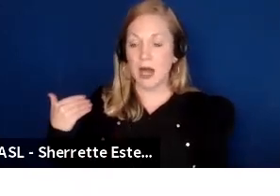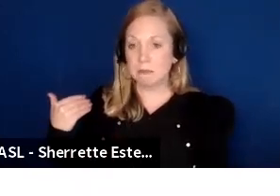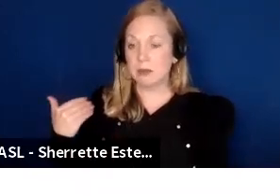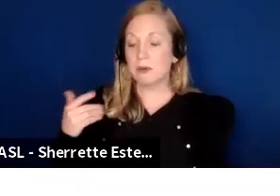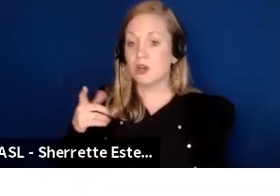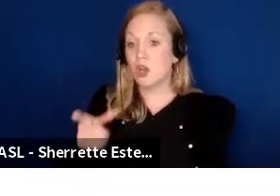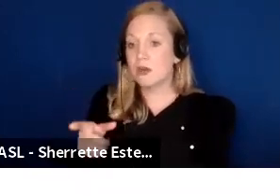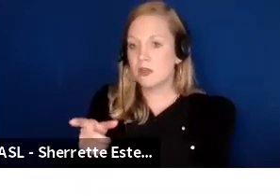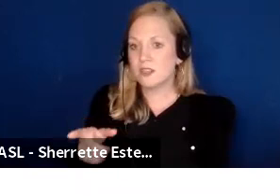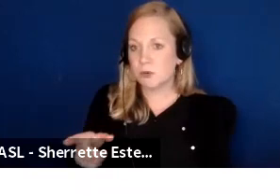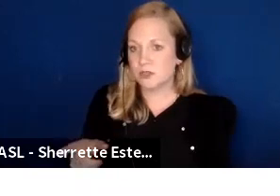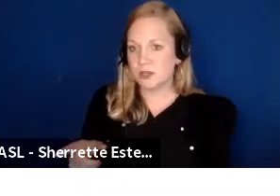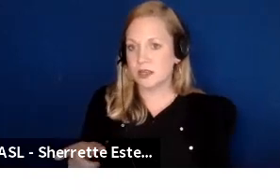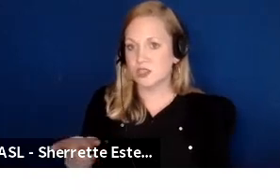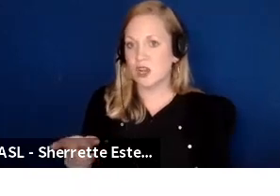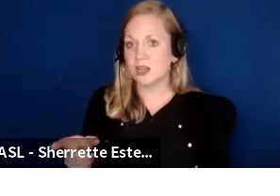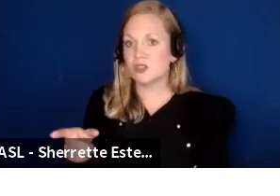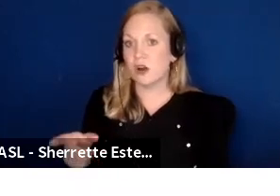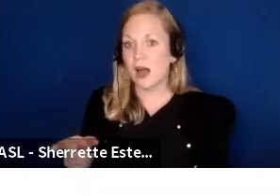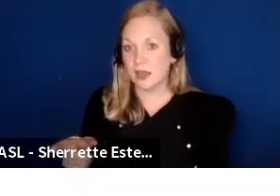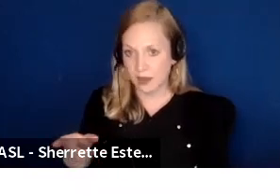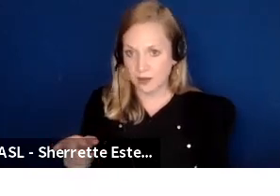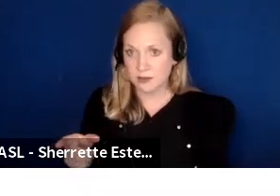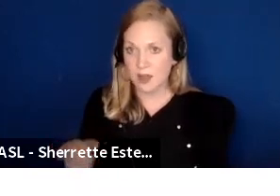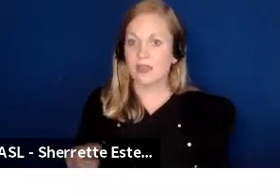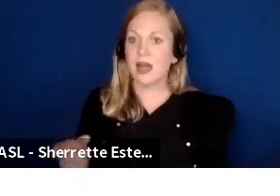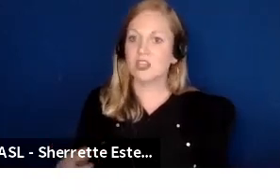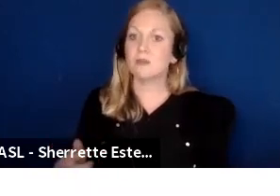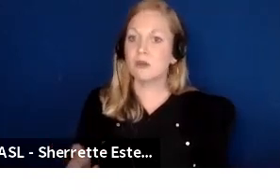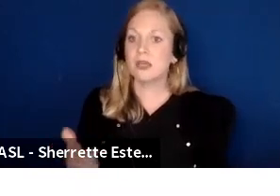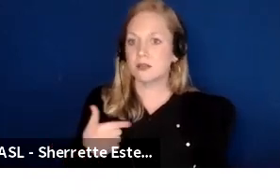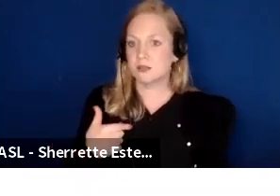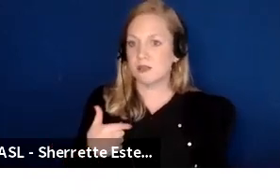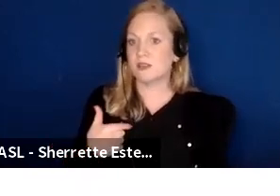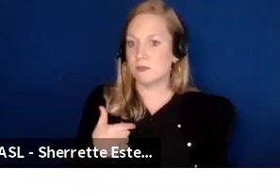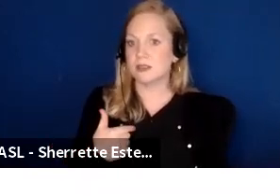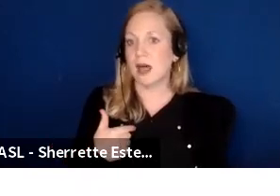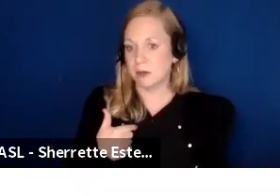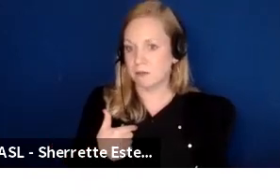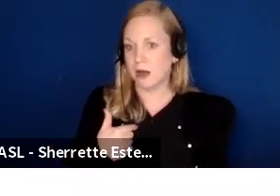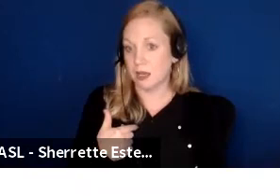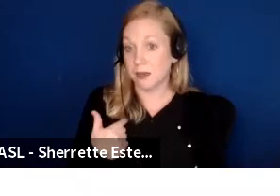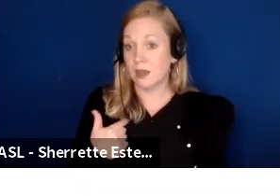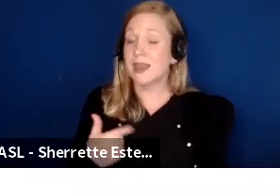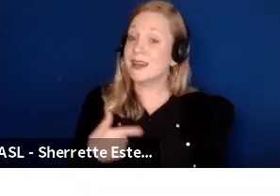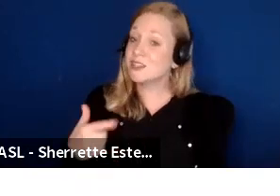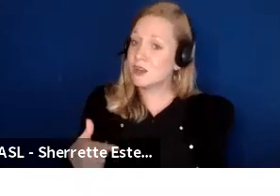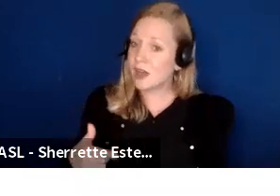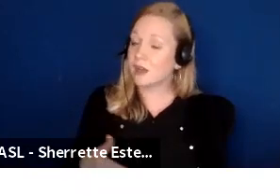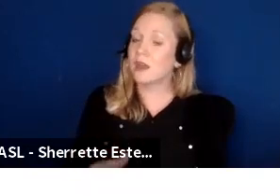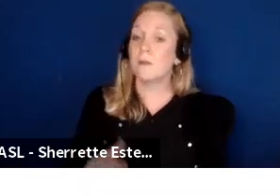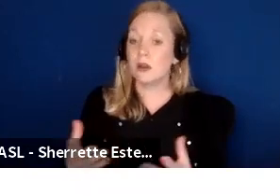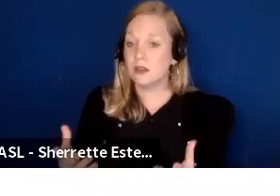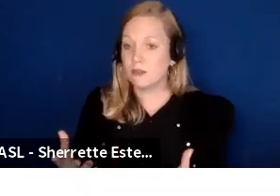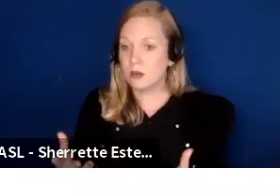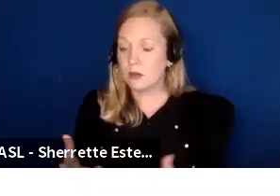happening behind me, but knowing that this person has changed their eye gaze, that communicates to me that something is happening behind me. In addition to